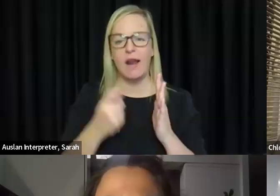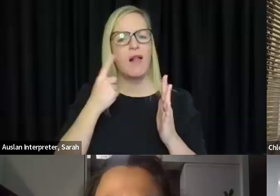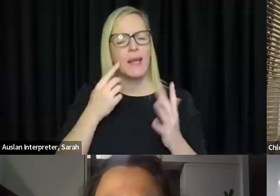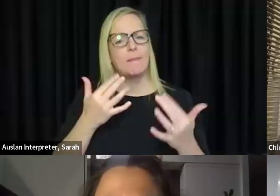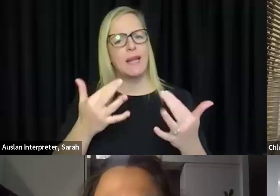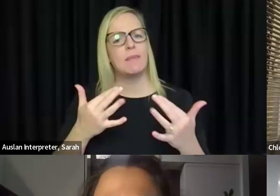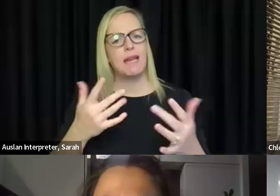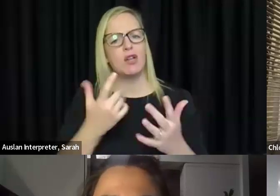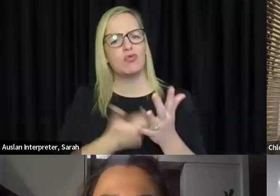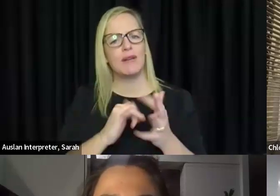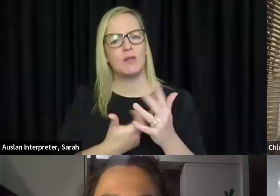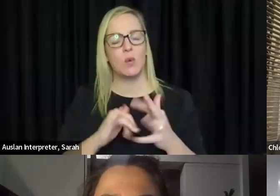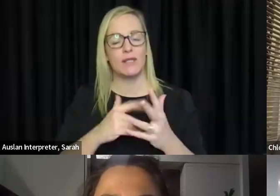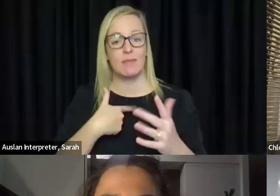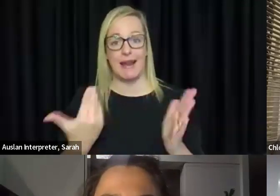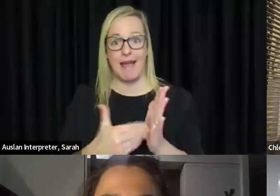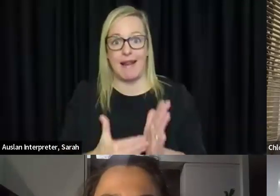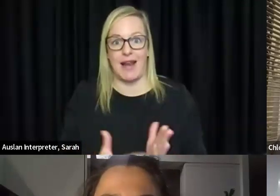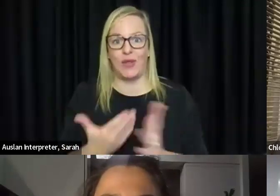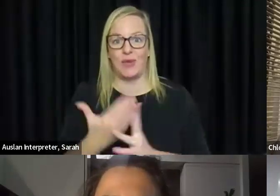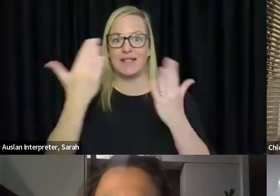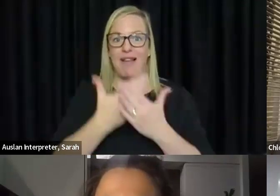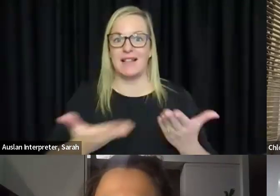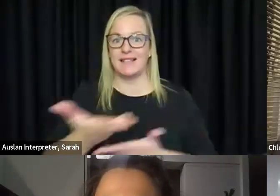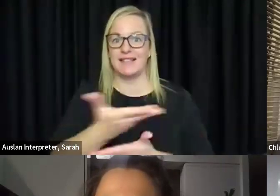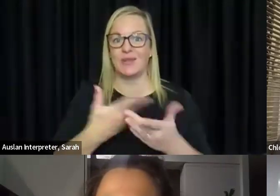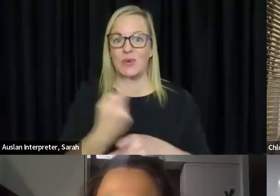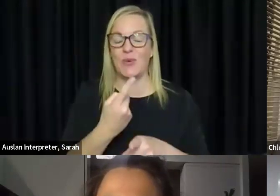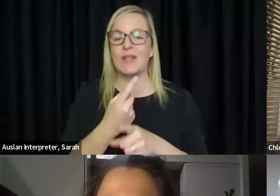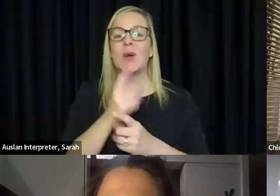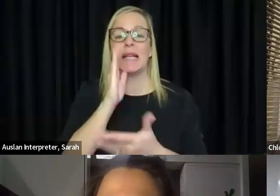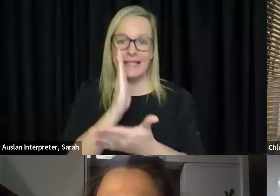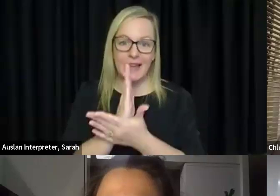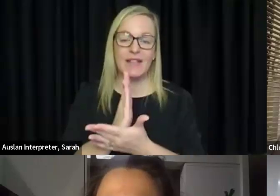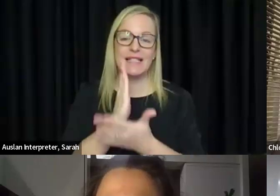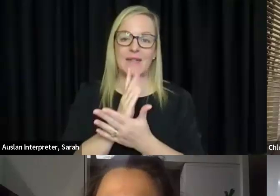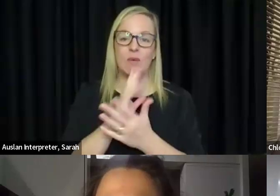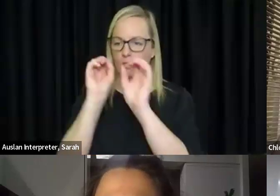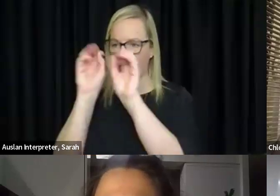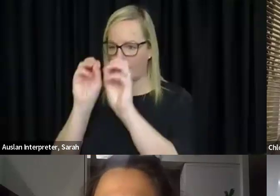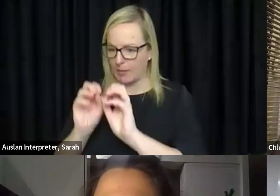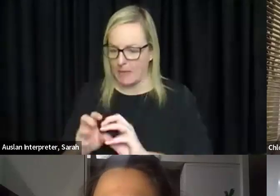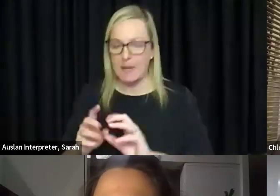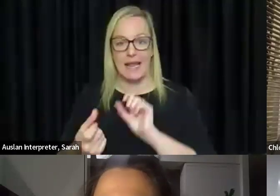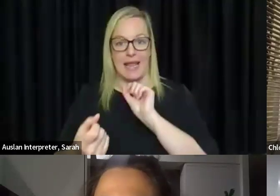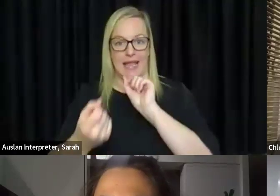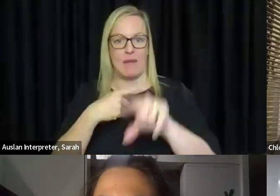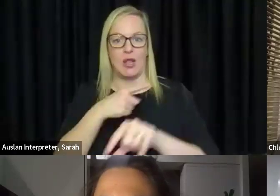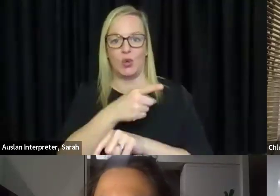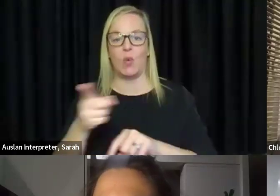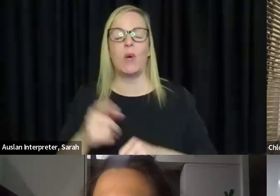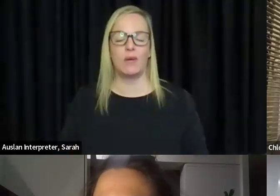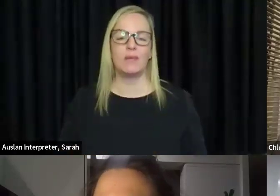many resources have been added to that list during tonight. So they will definitely be collated, and they will also be sent to you